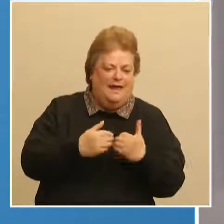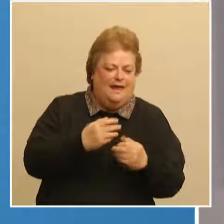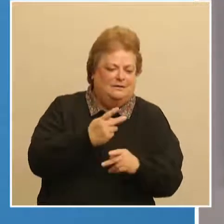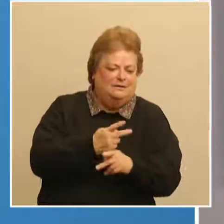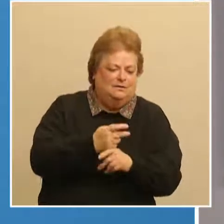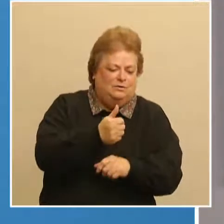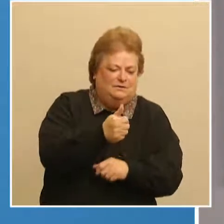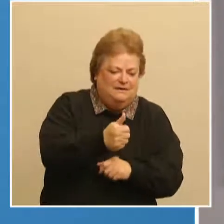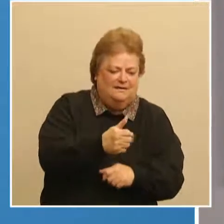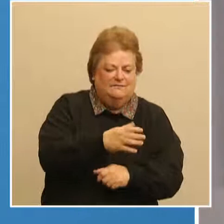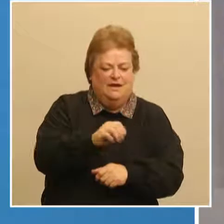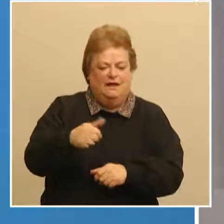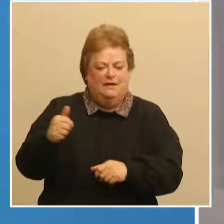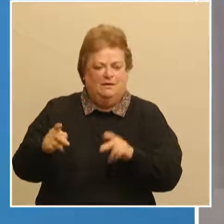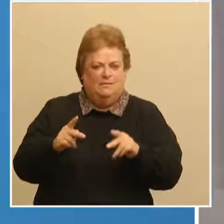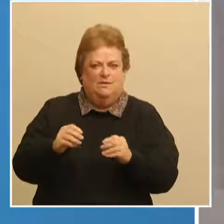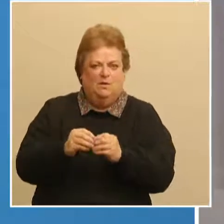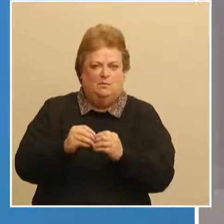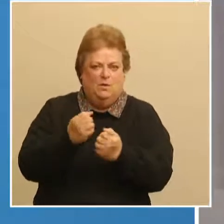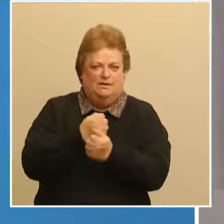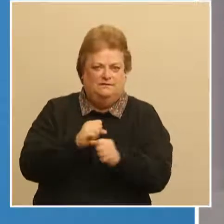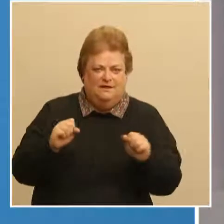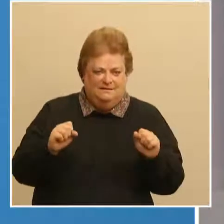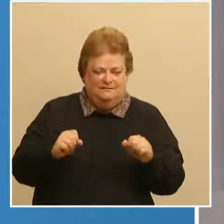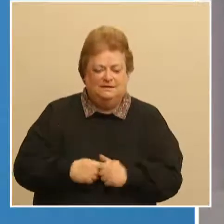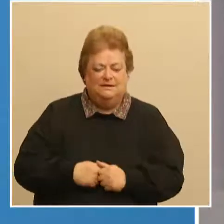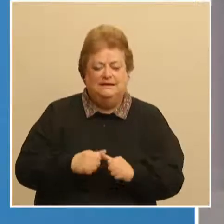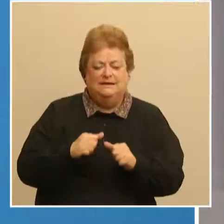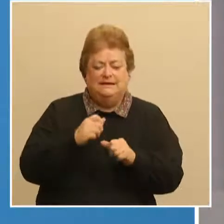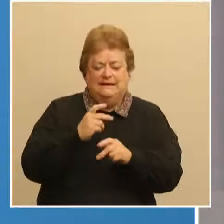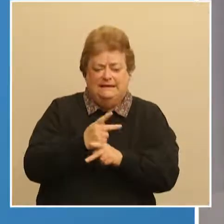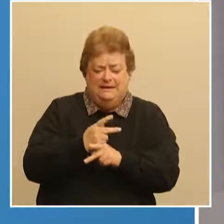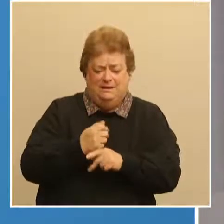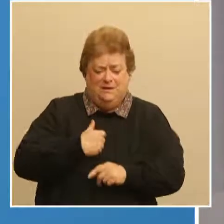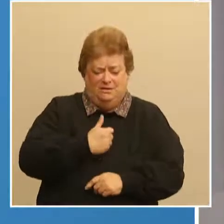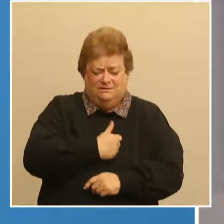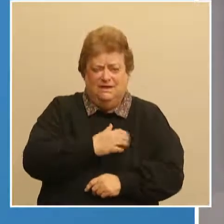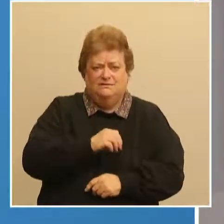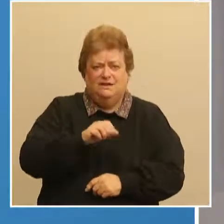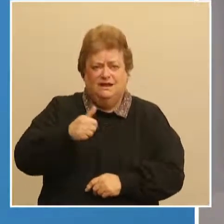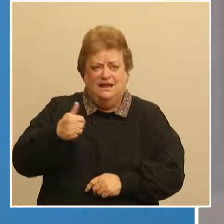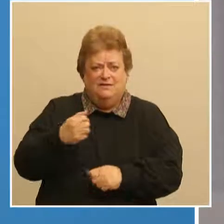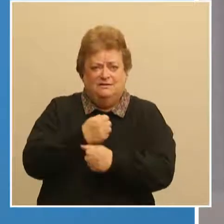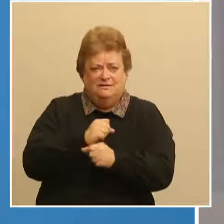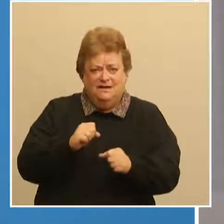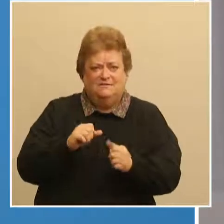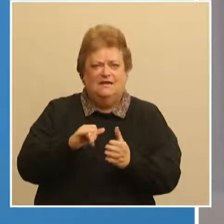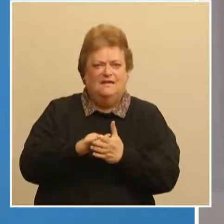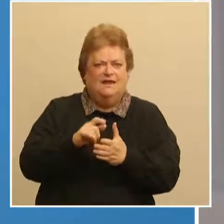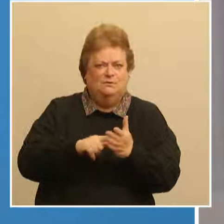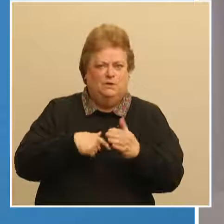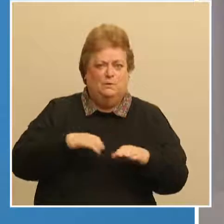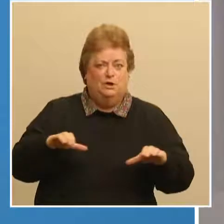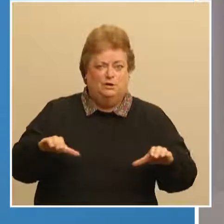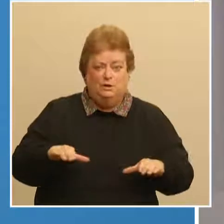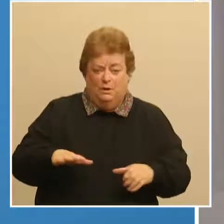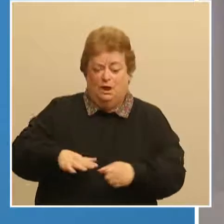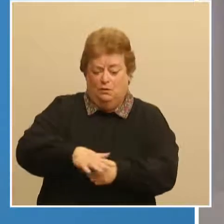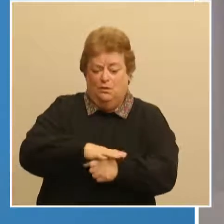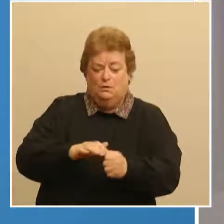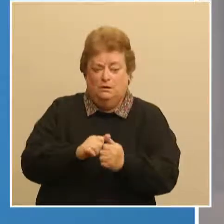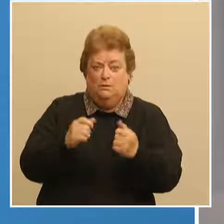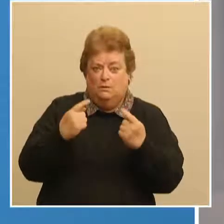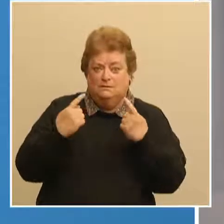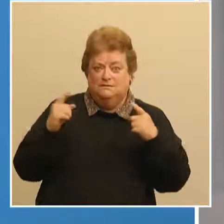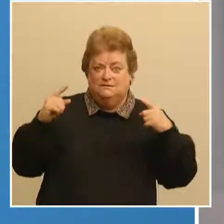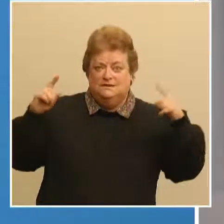and others safe. And keeping ourselves and each other safe are what we have been doing locally with great success. People in